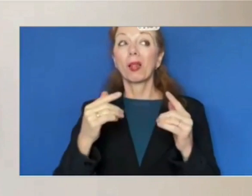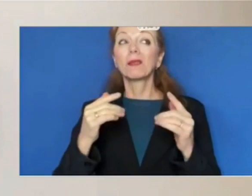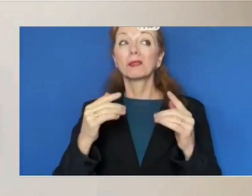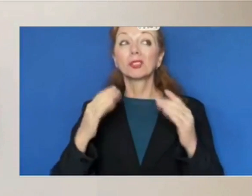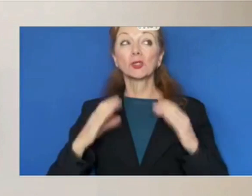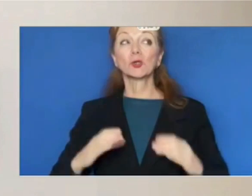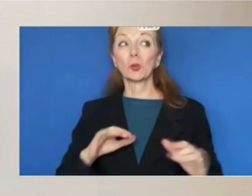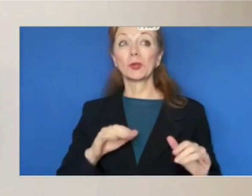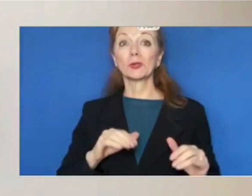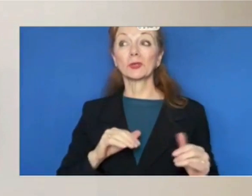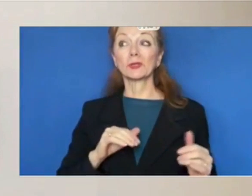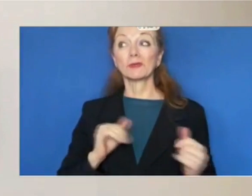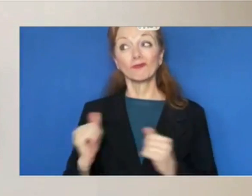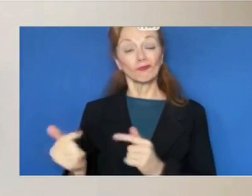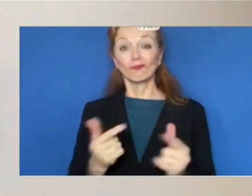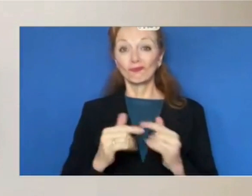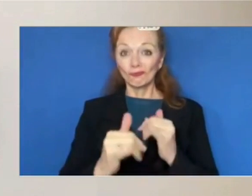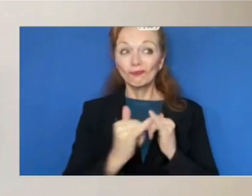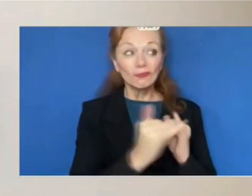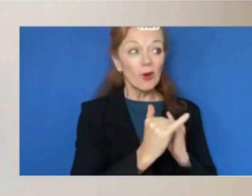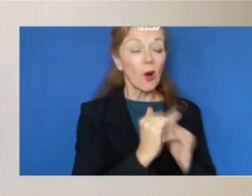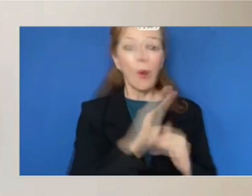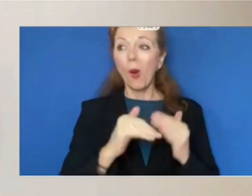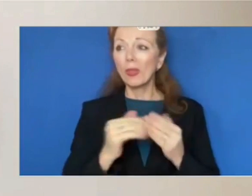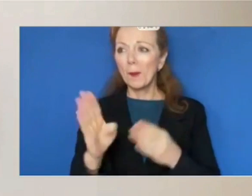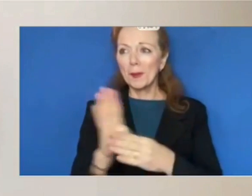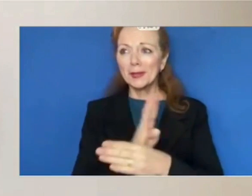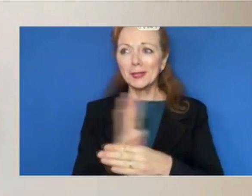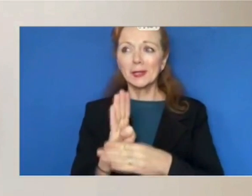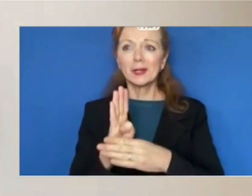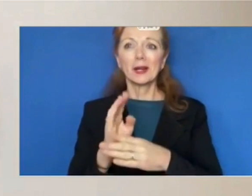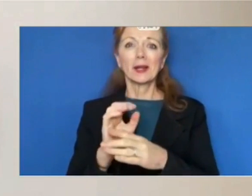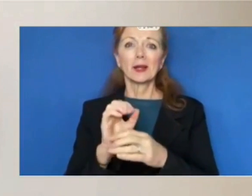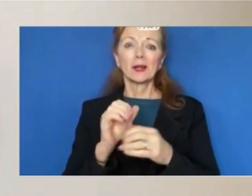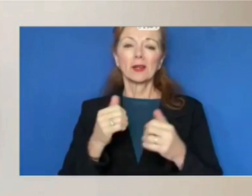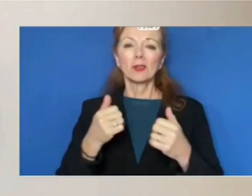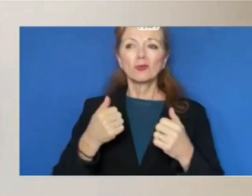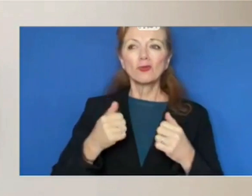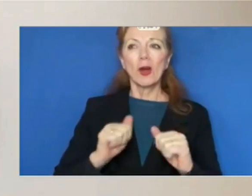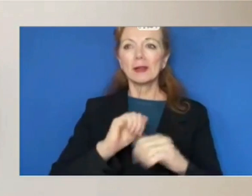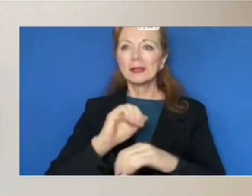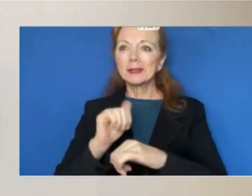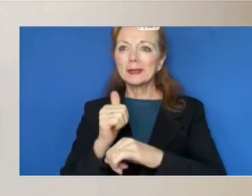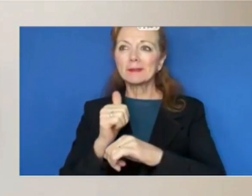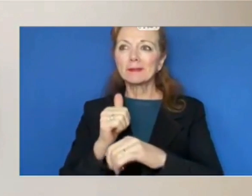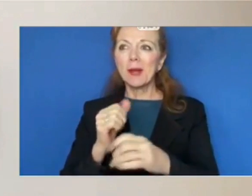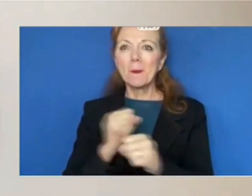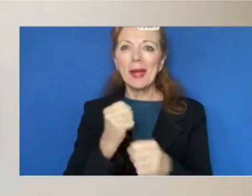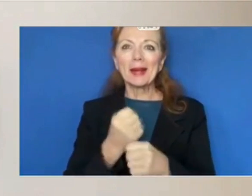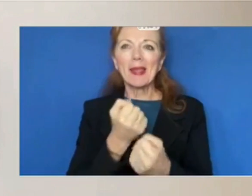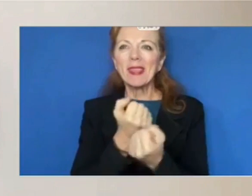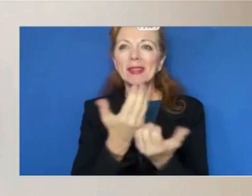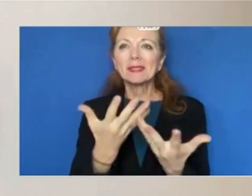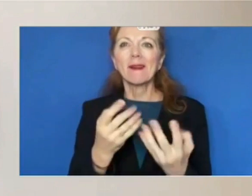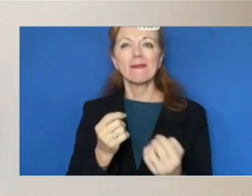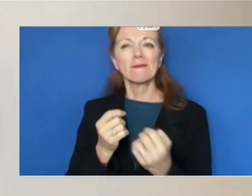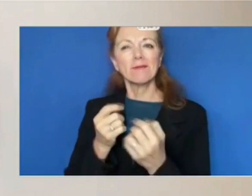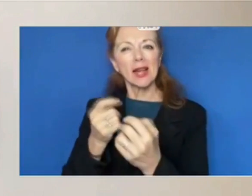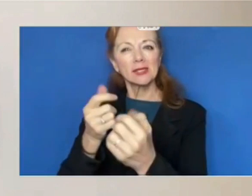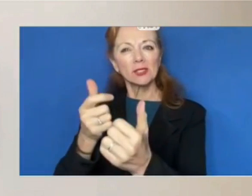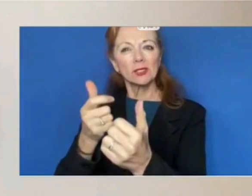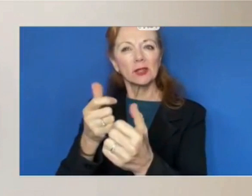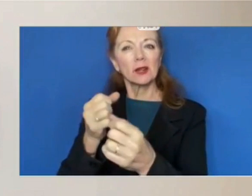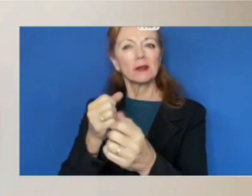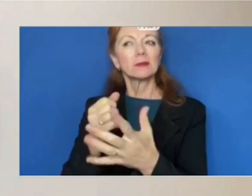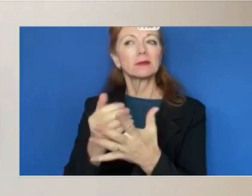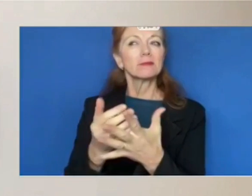businesses, you know, they're trying to streamline a lot of things to make it faster for consumers to get access to their products